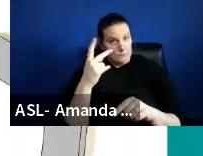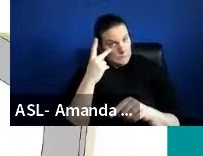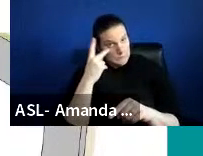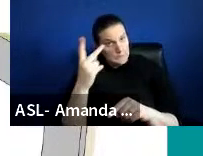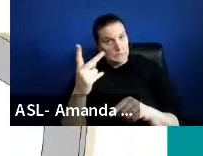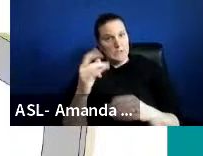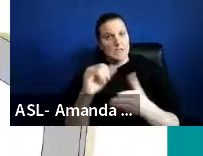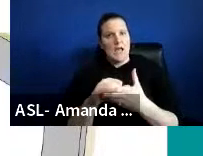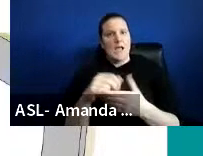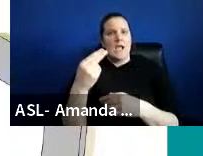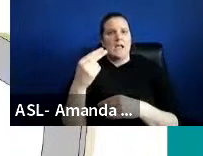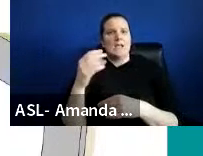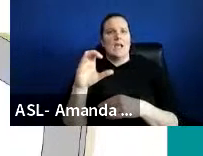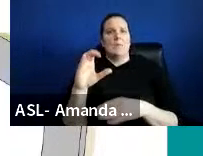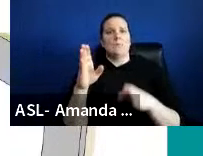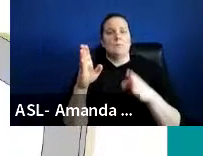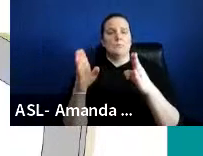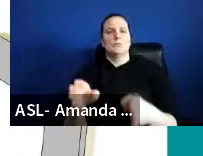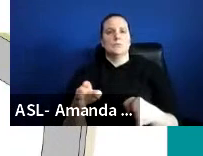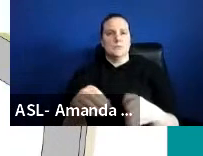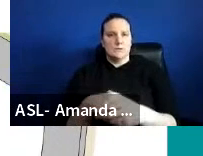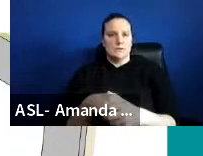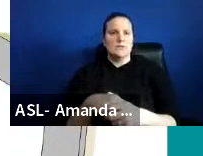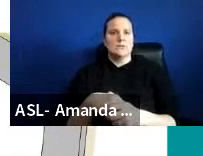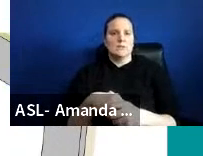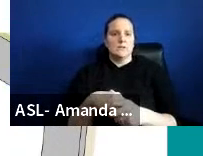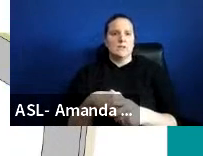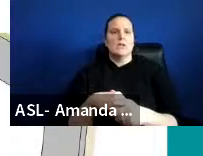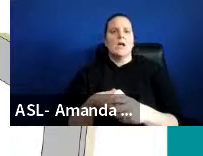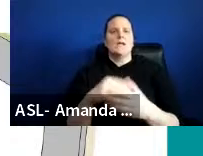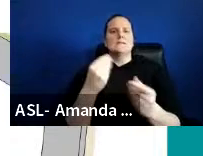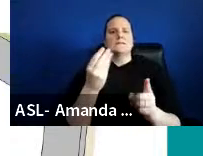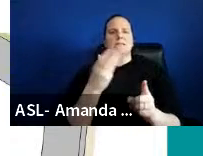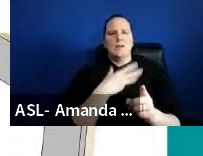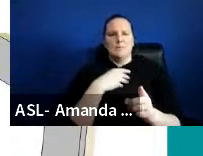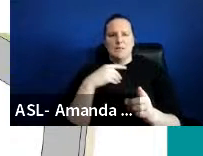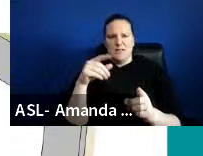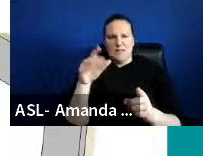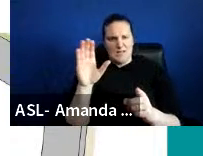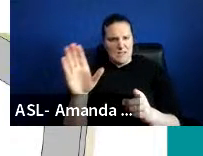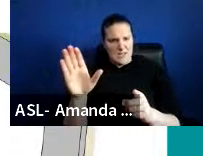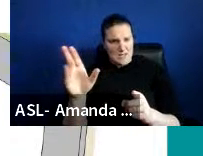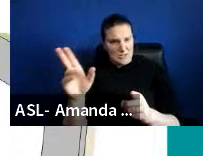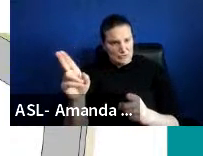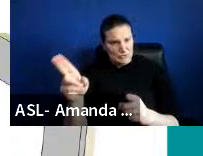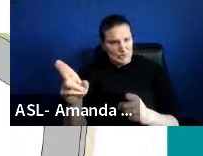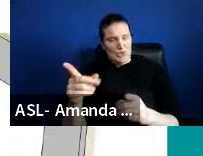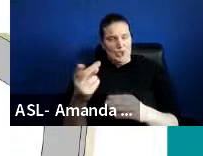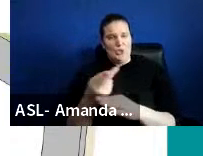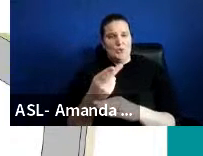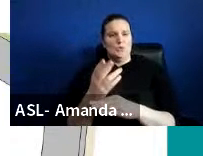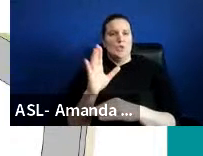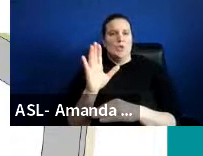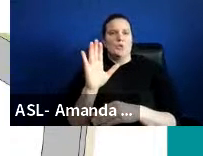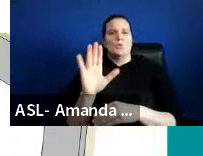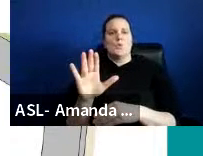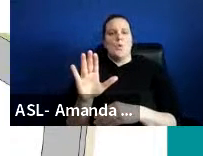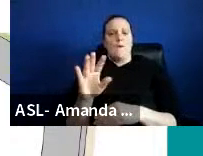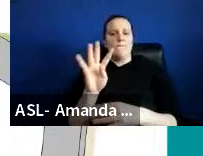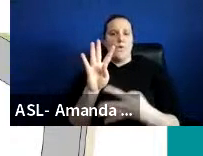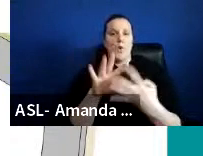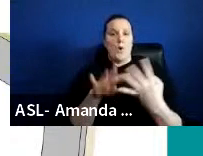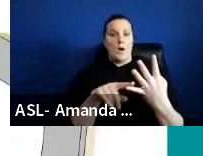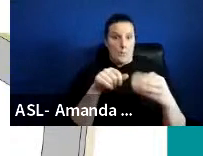the handicapped person and tell me his story using your 4